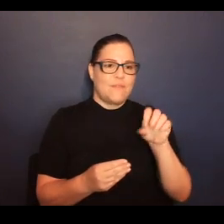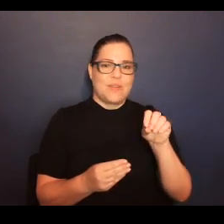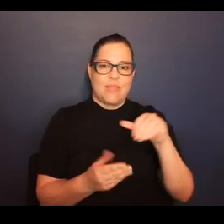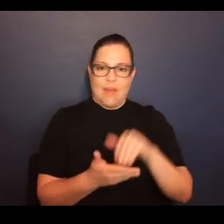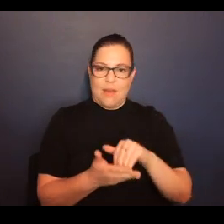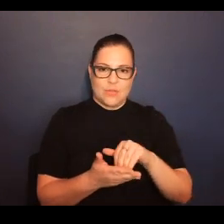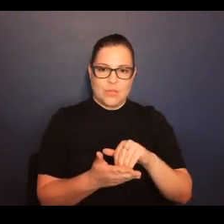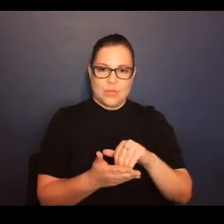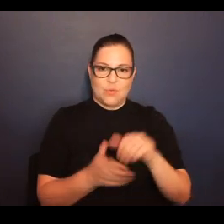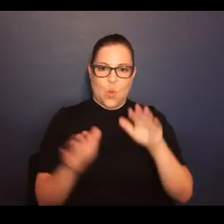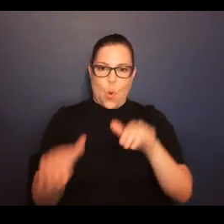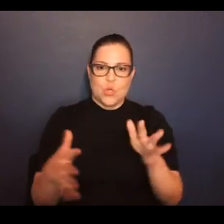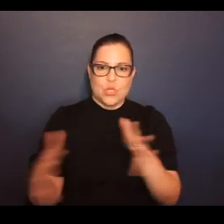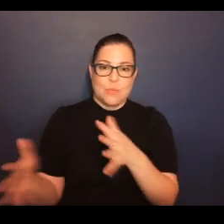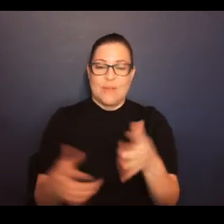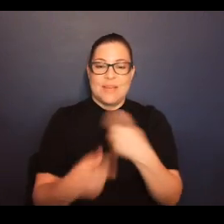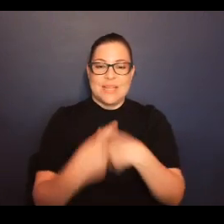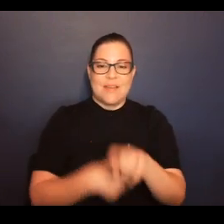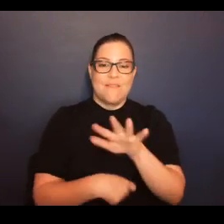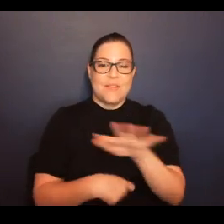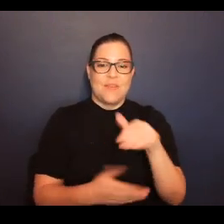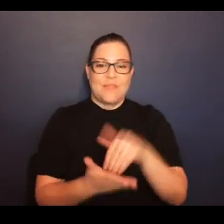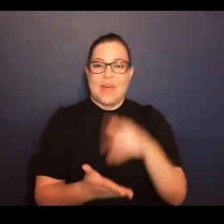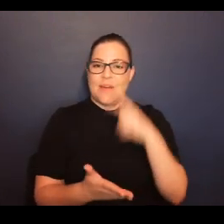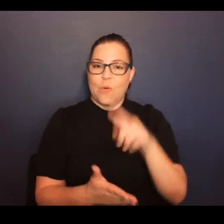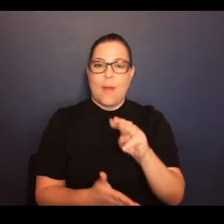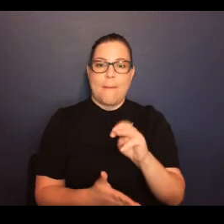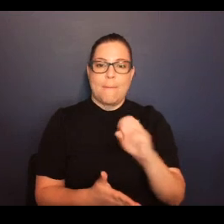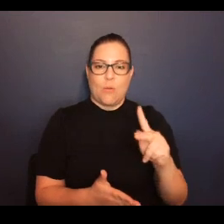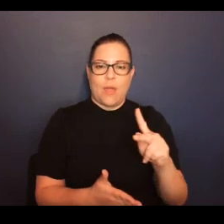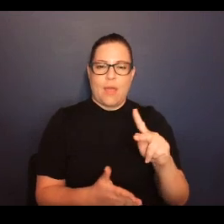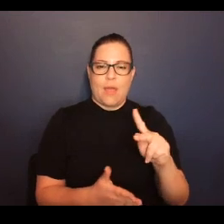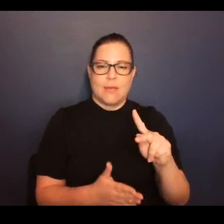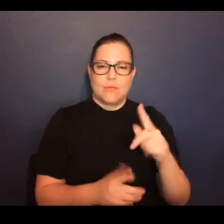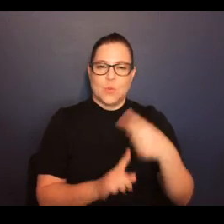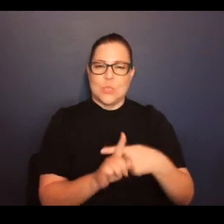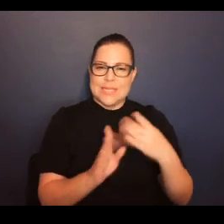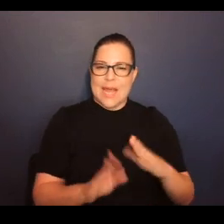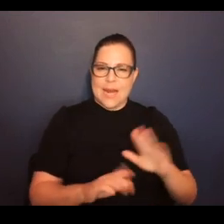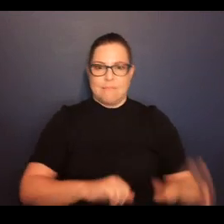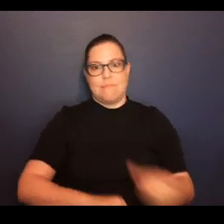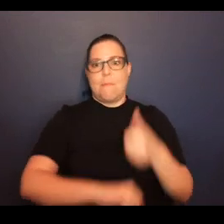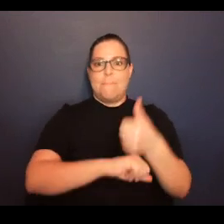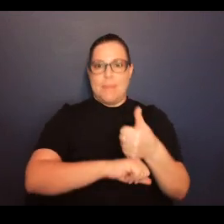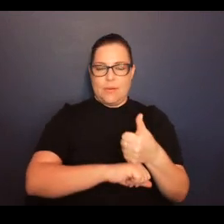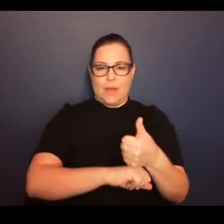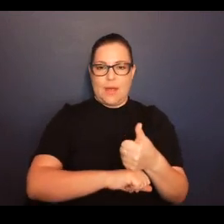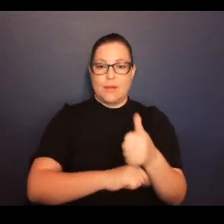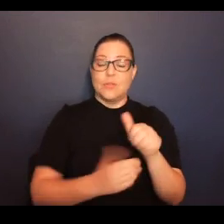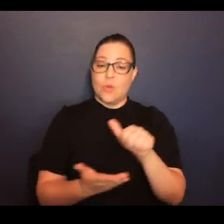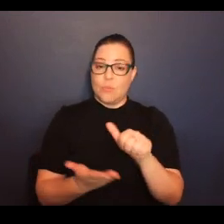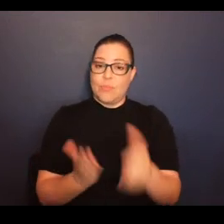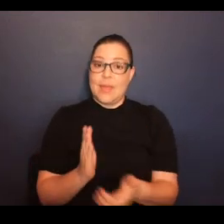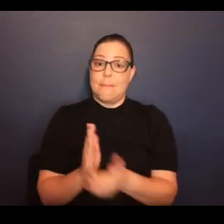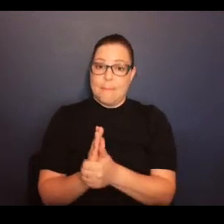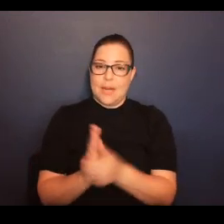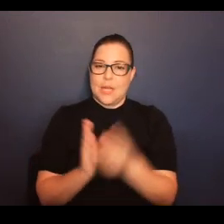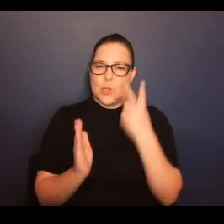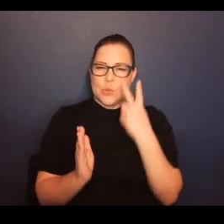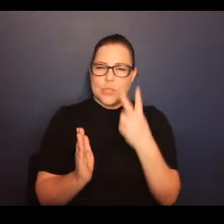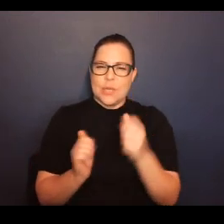then contribute $50,000 towards the MLK tenant build out. So this amendment, as you can see in exhibit